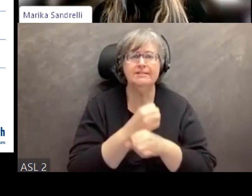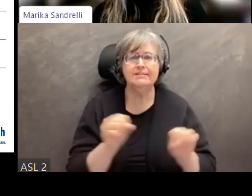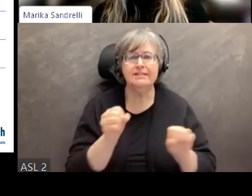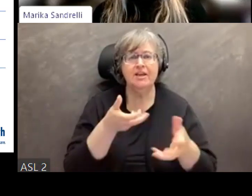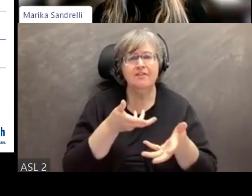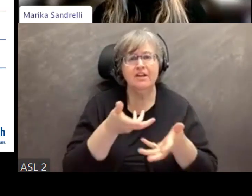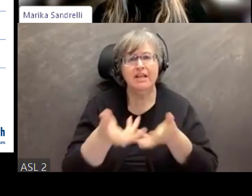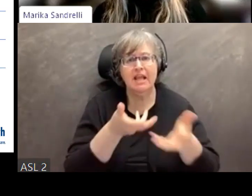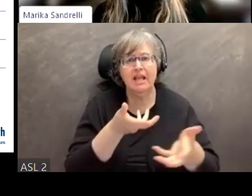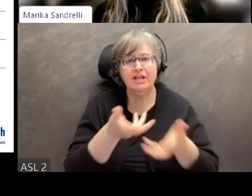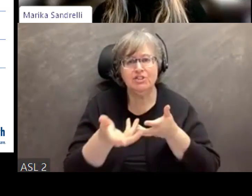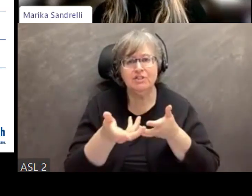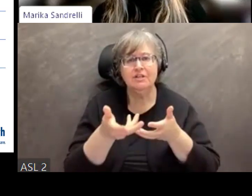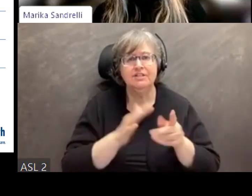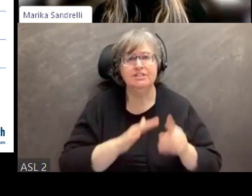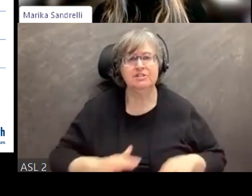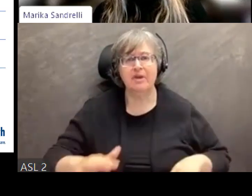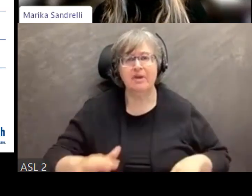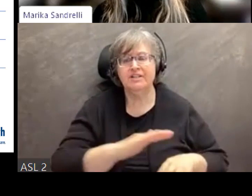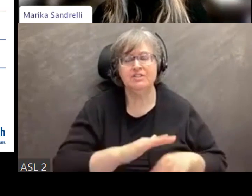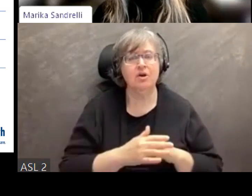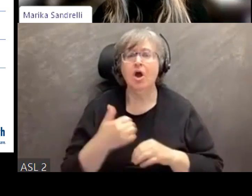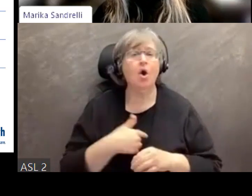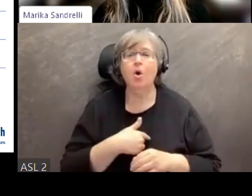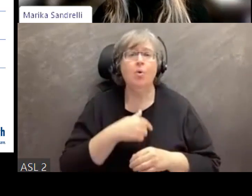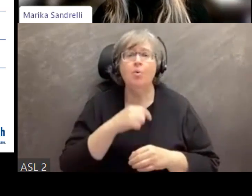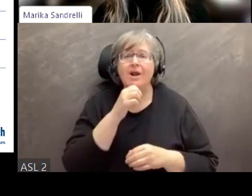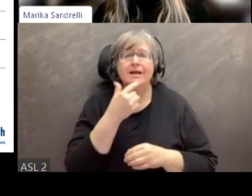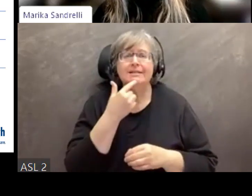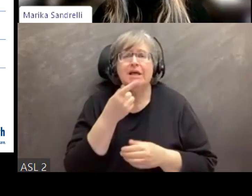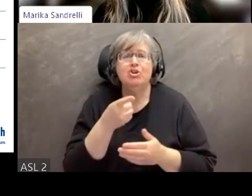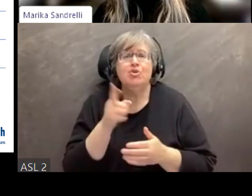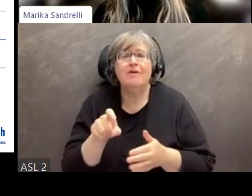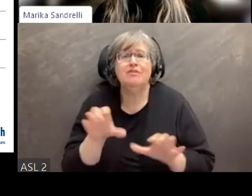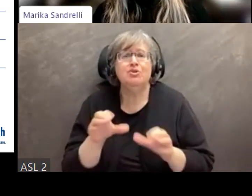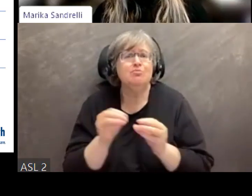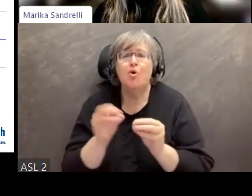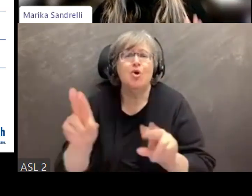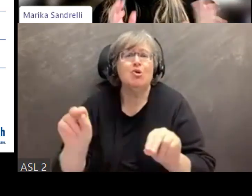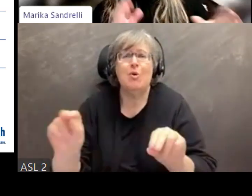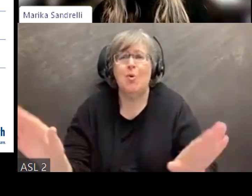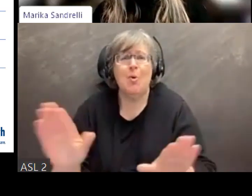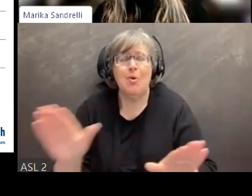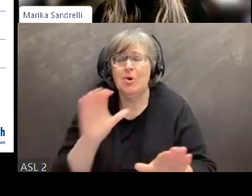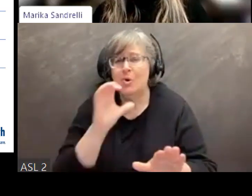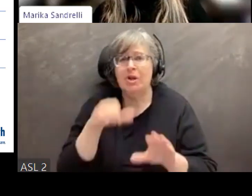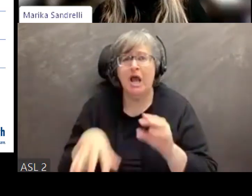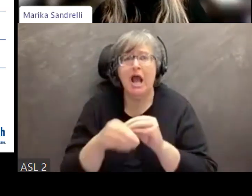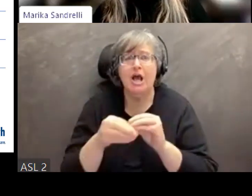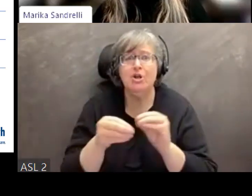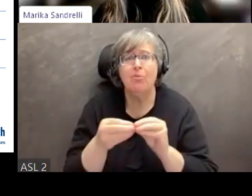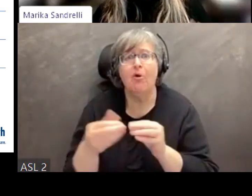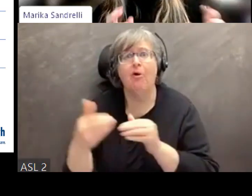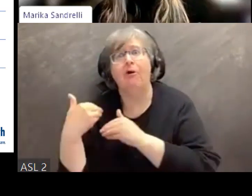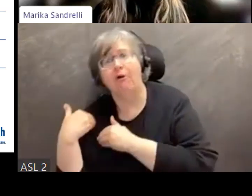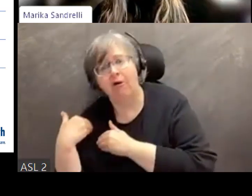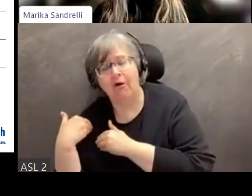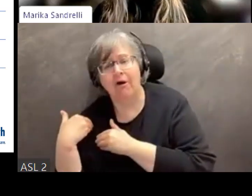create safe and engaging spaces. We're not saying that you need to do more. This isn't something else to put on